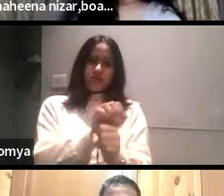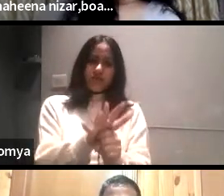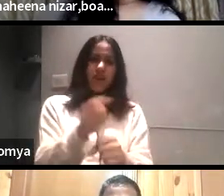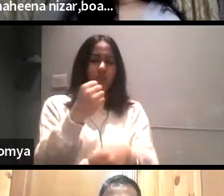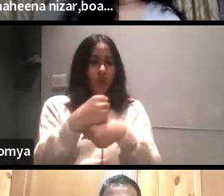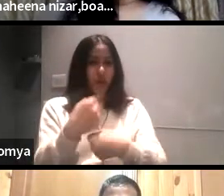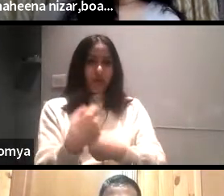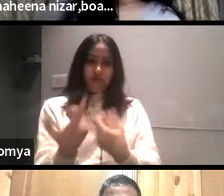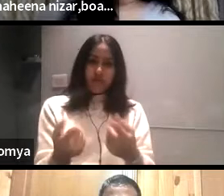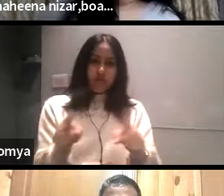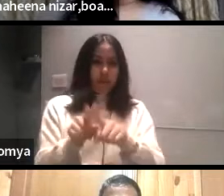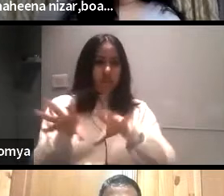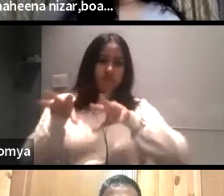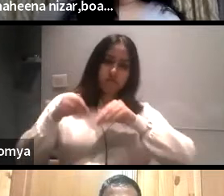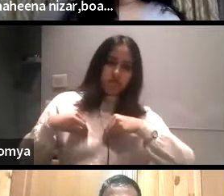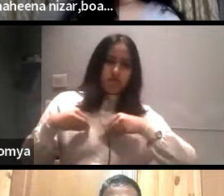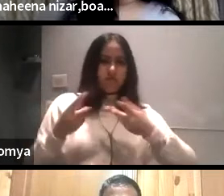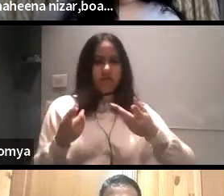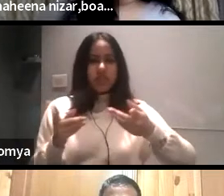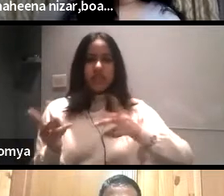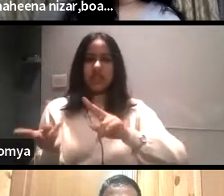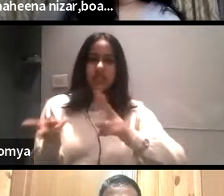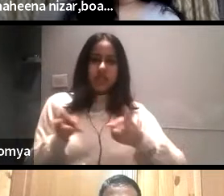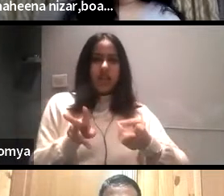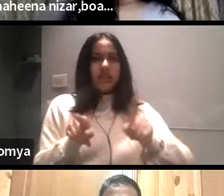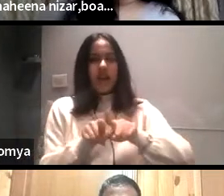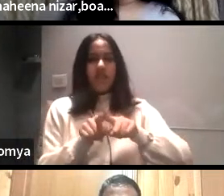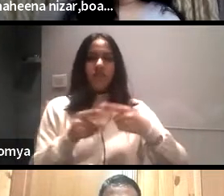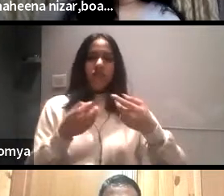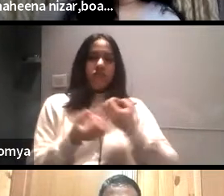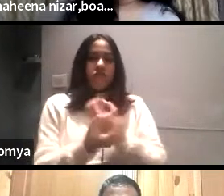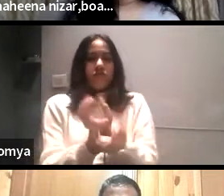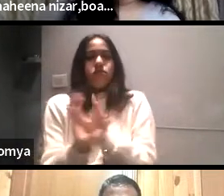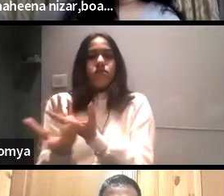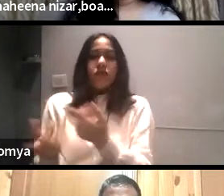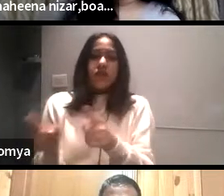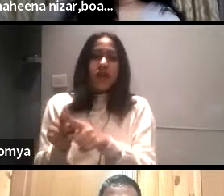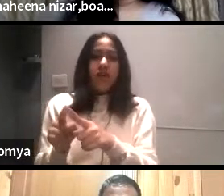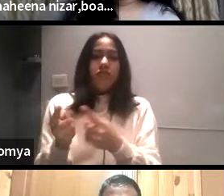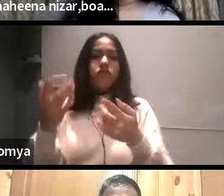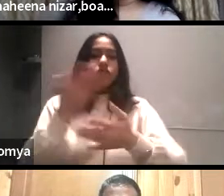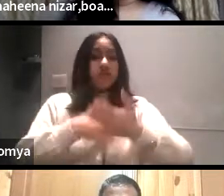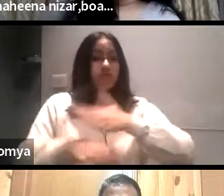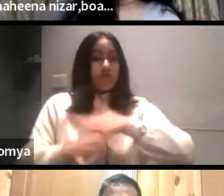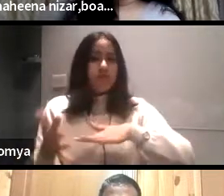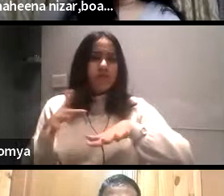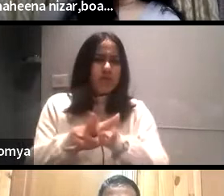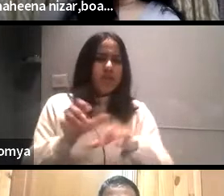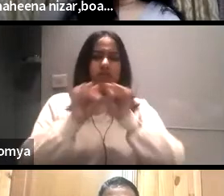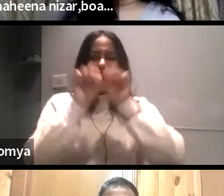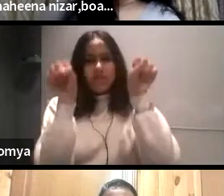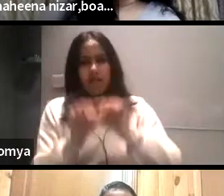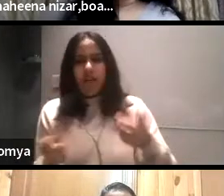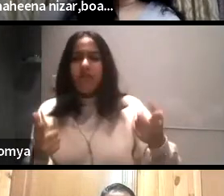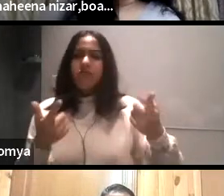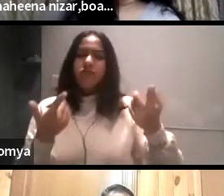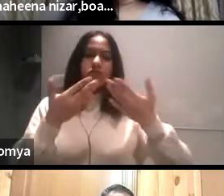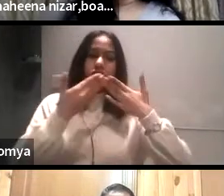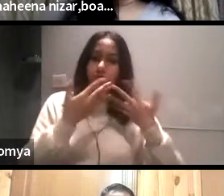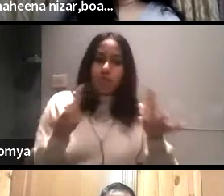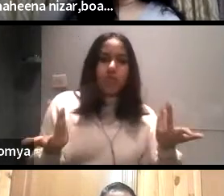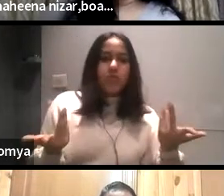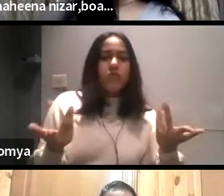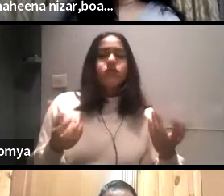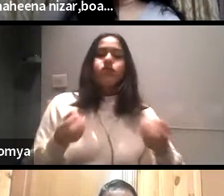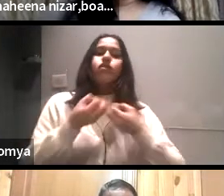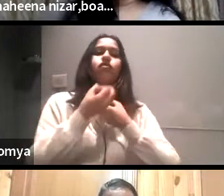government should adopt a twin track, approach to disability inclusion. Systems and institutions must